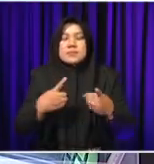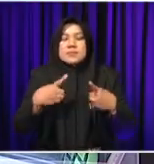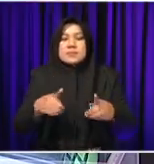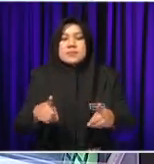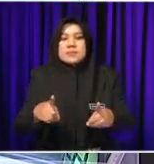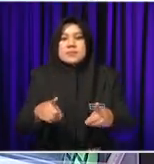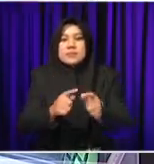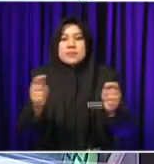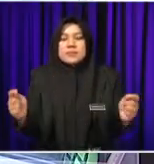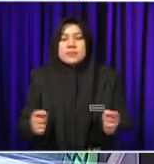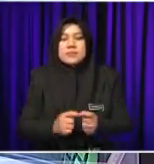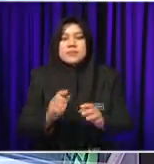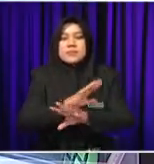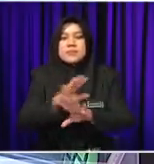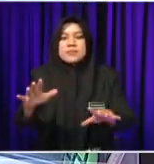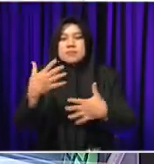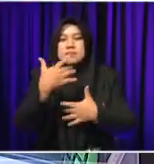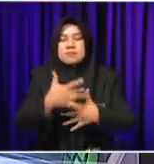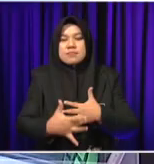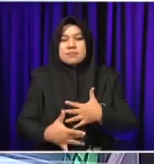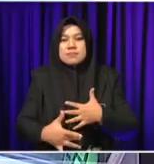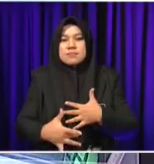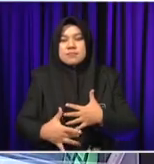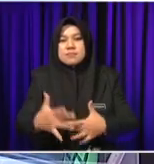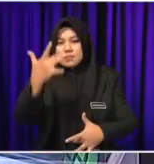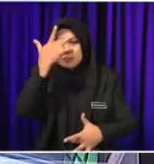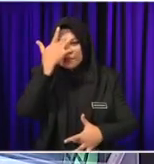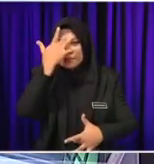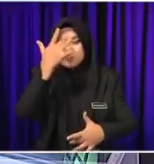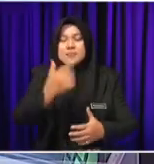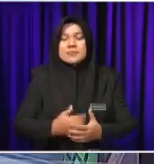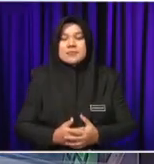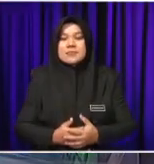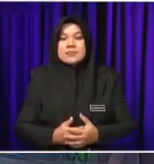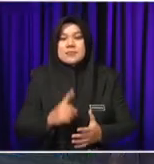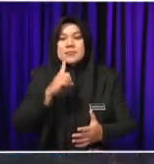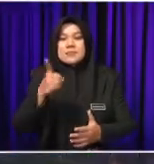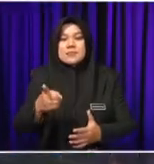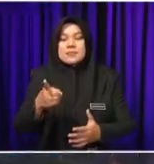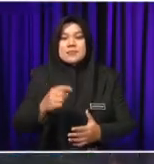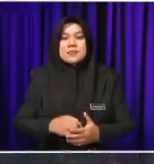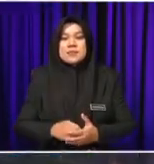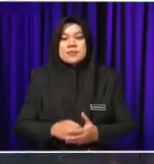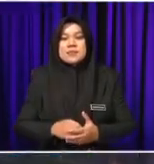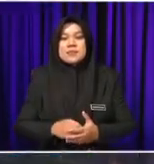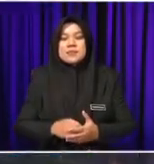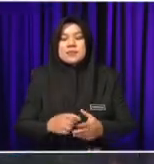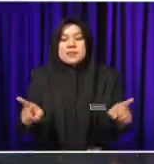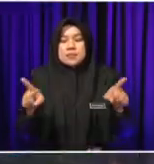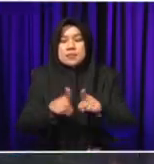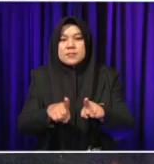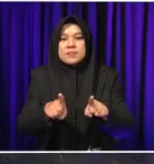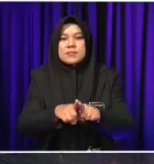place, you'll feel there's no hurt or sorrow. There are ways to get